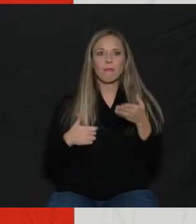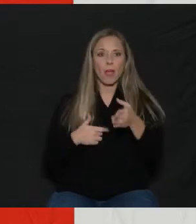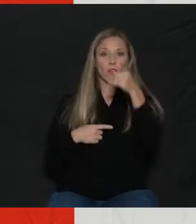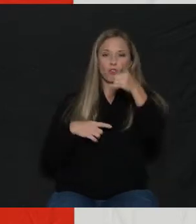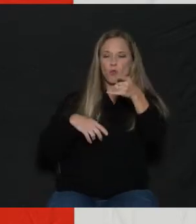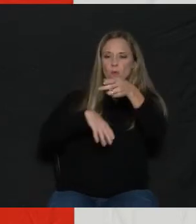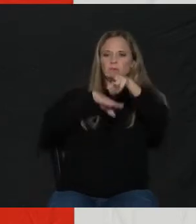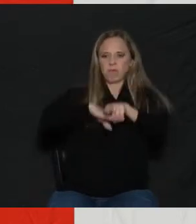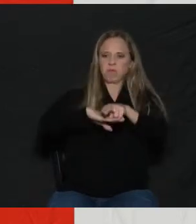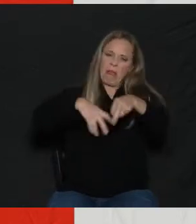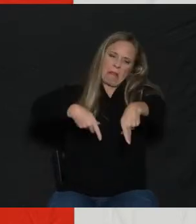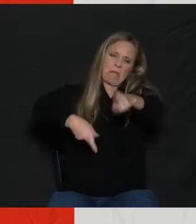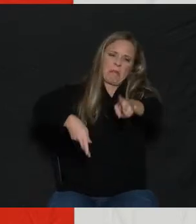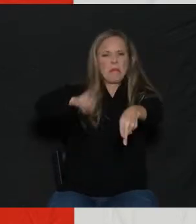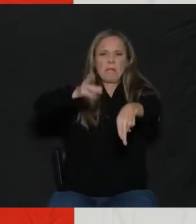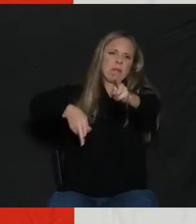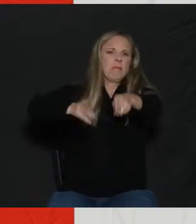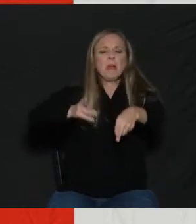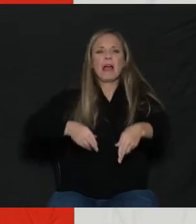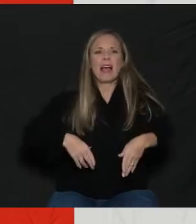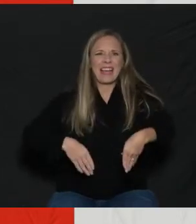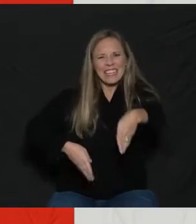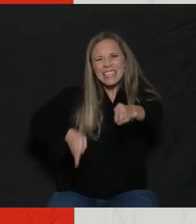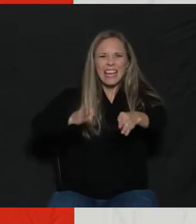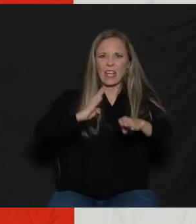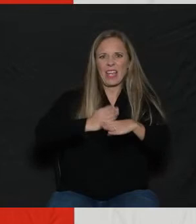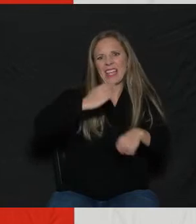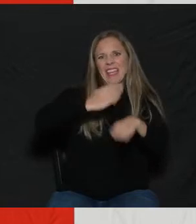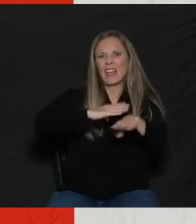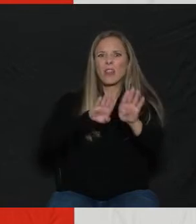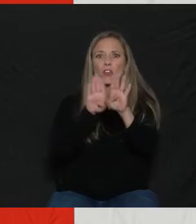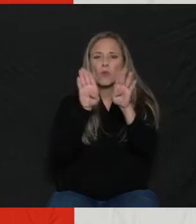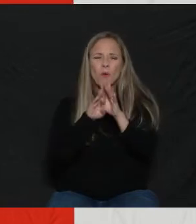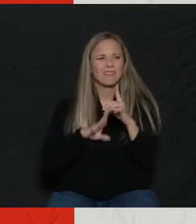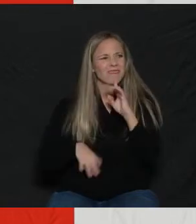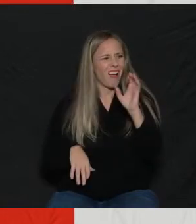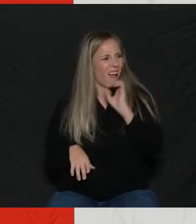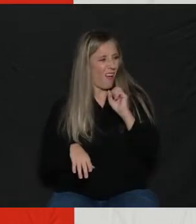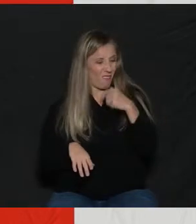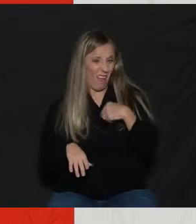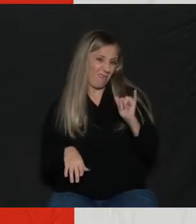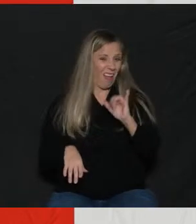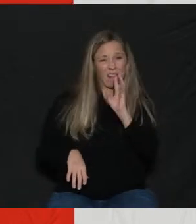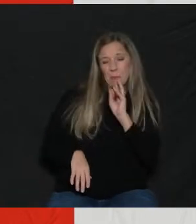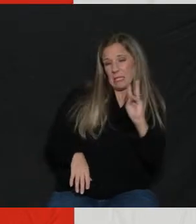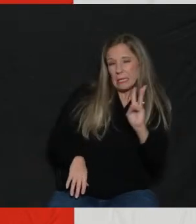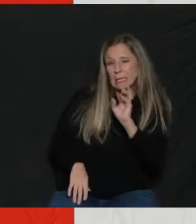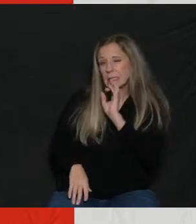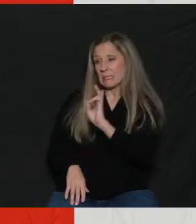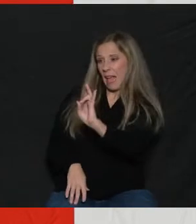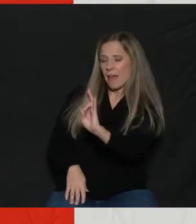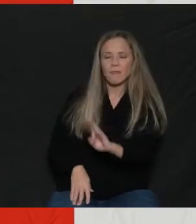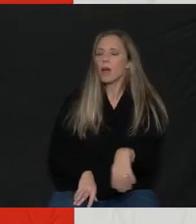door, literally. And I said, how old was old I? were you? Like I was like Yeah. 6 or 7. He said, no, about 12 or 13. So,